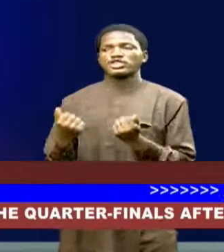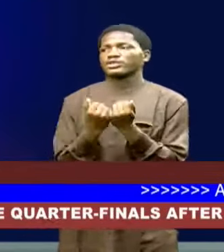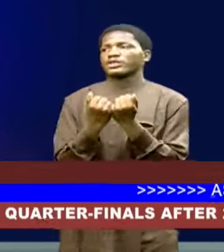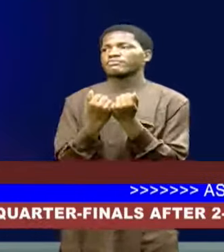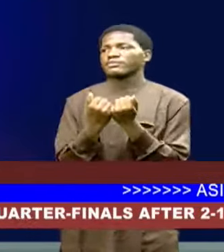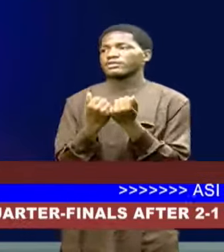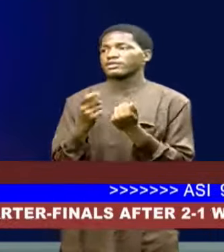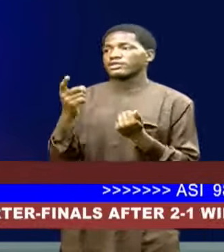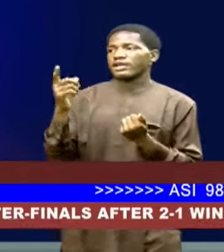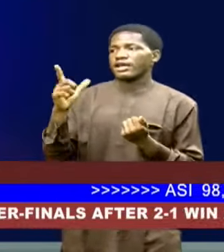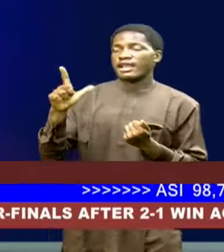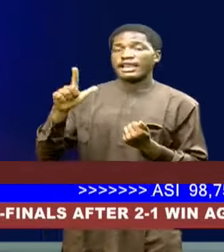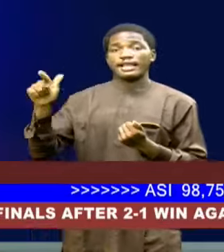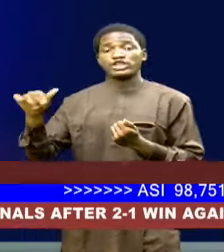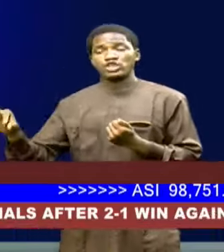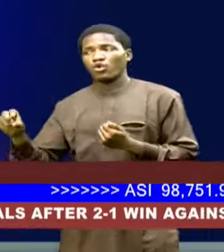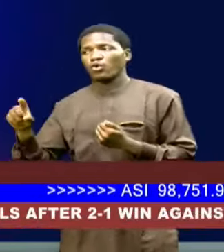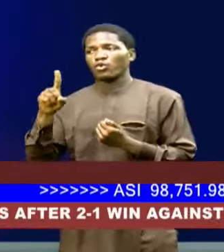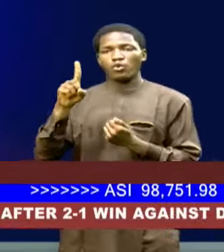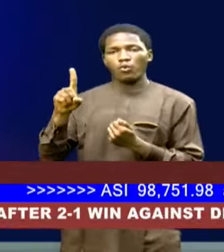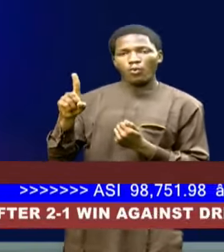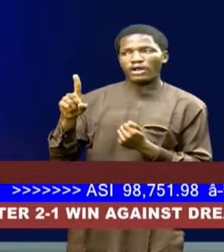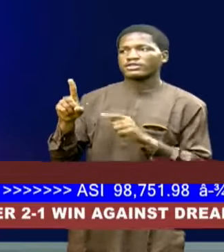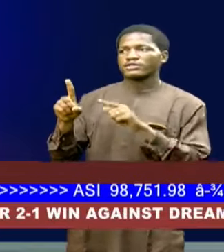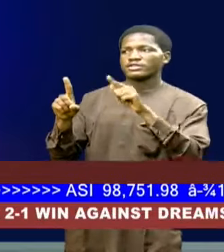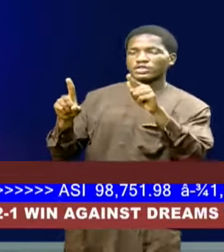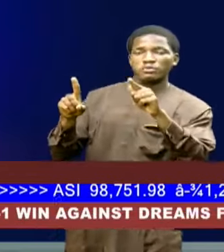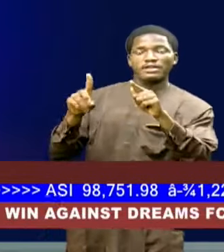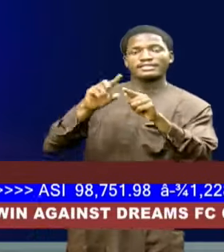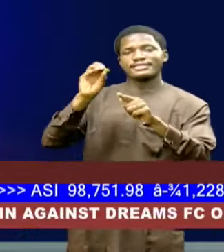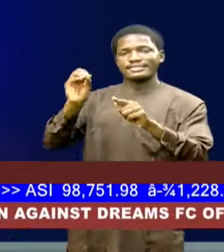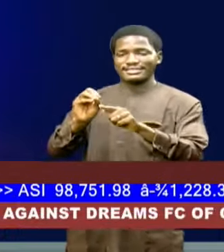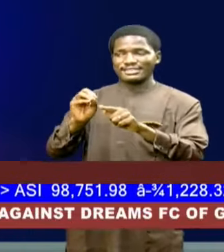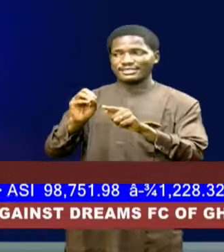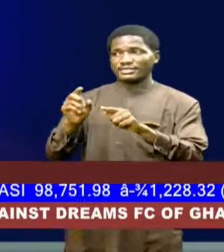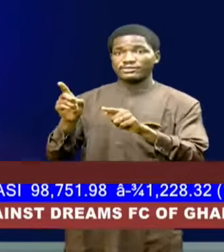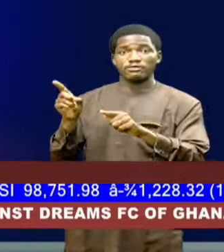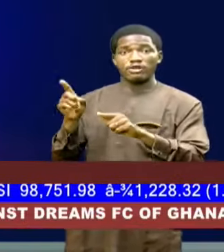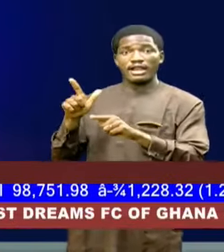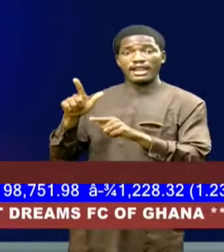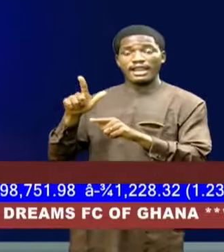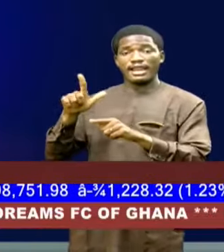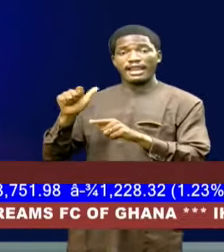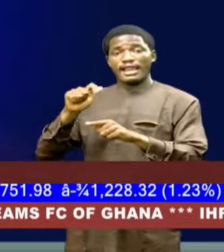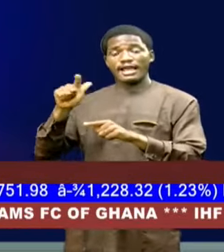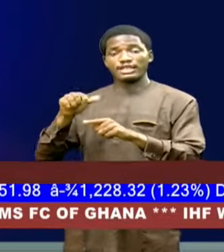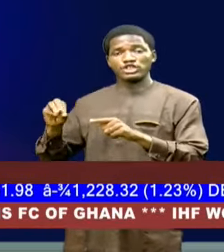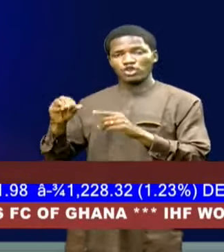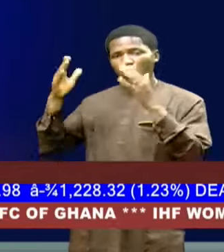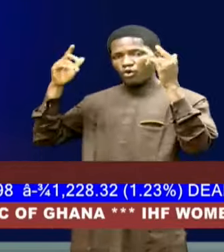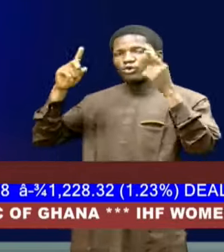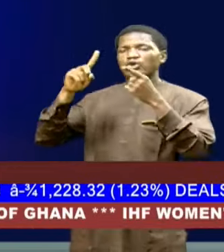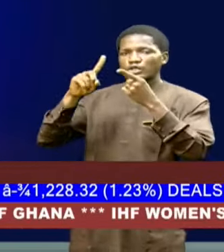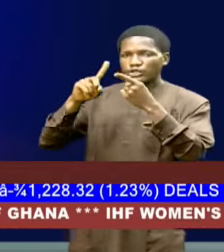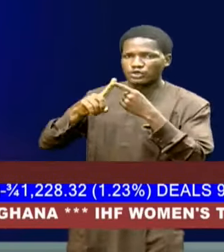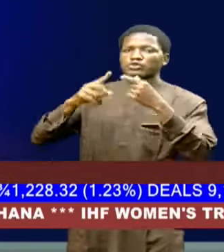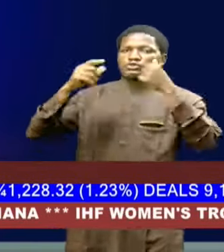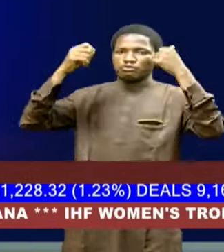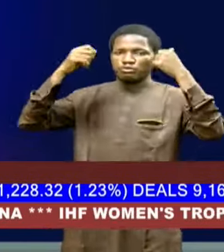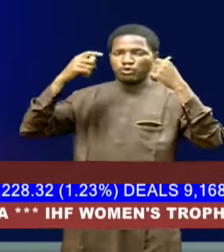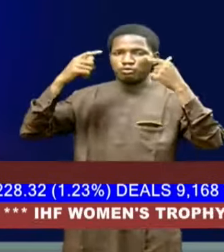lead and Bayern struggling in domestic competitions. Lazio is hopeful of achieving an unexpected victory at the Allianz